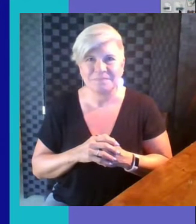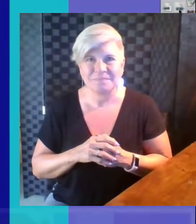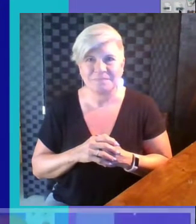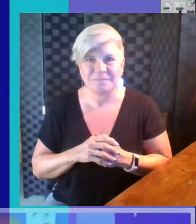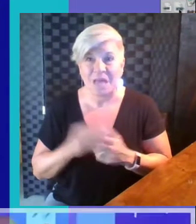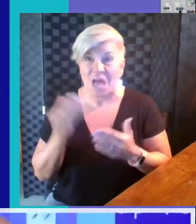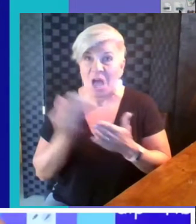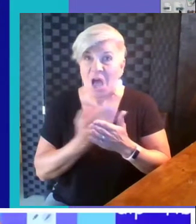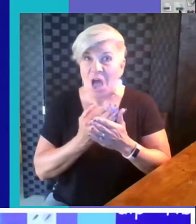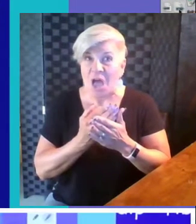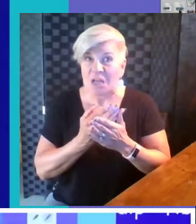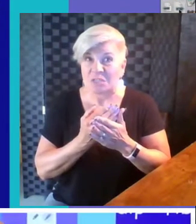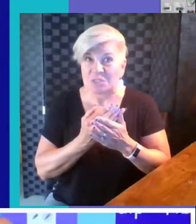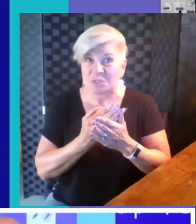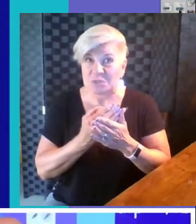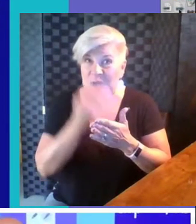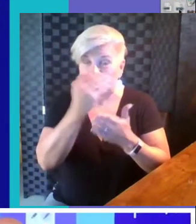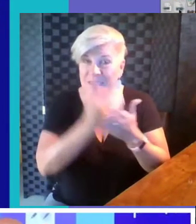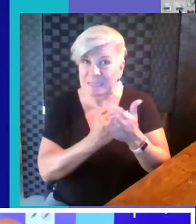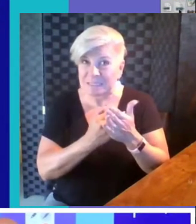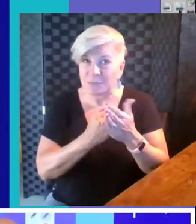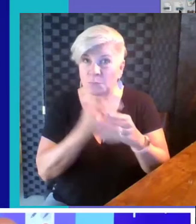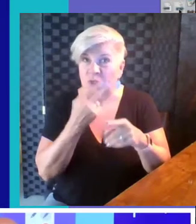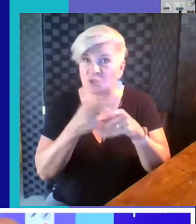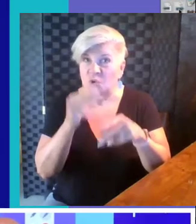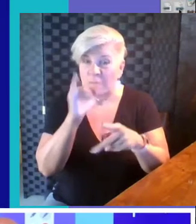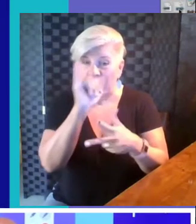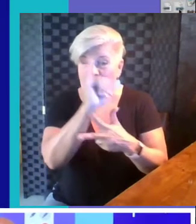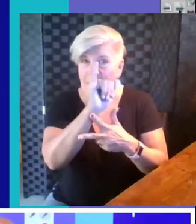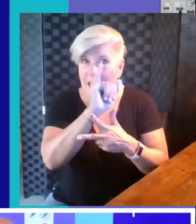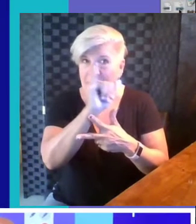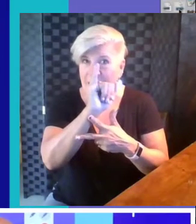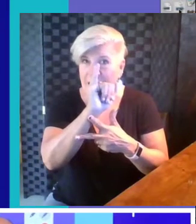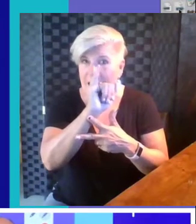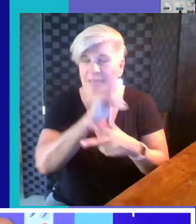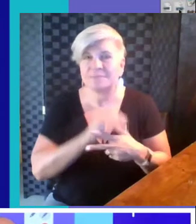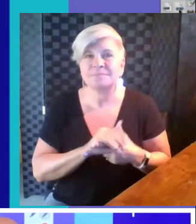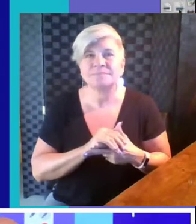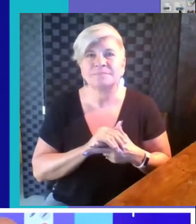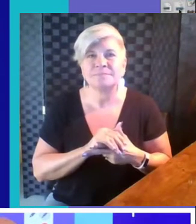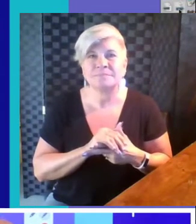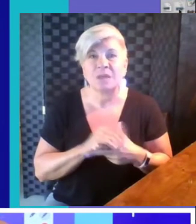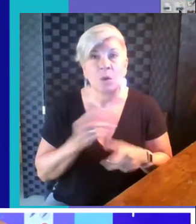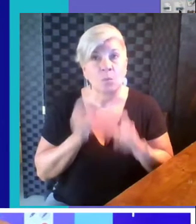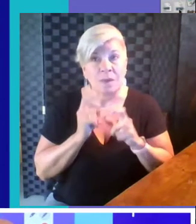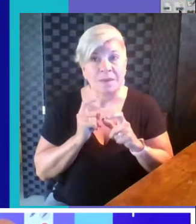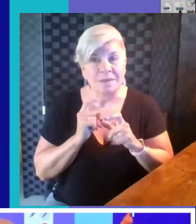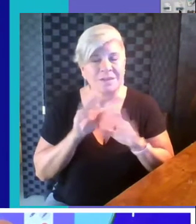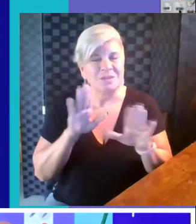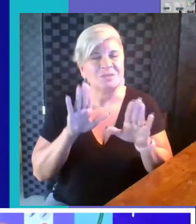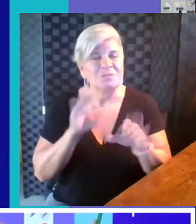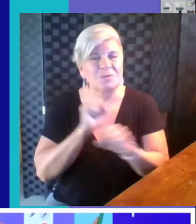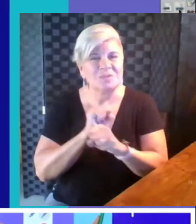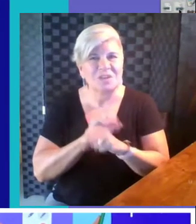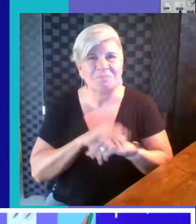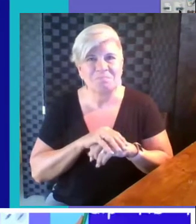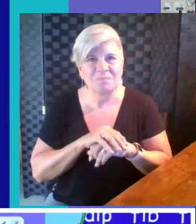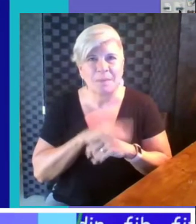I've got a new set of vowels. This is short I, and you know it goes I. Let's go quickly. You're doing such a great